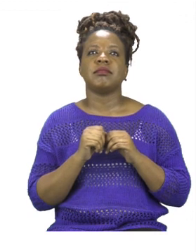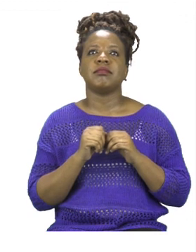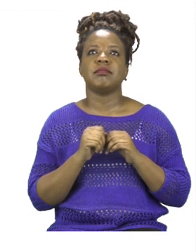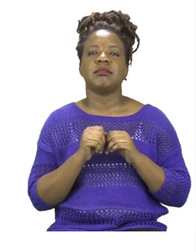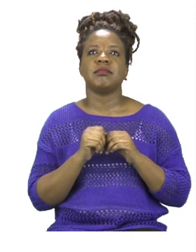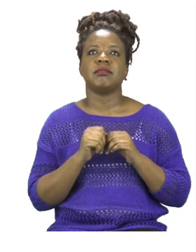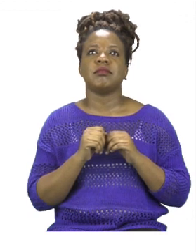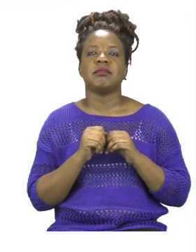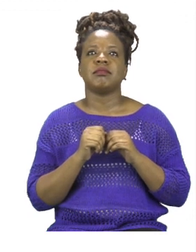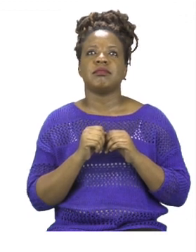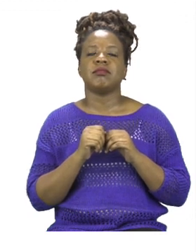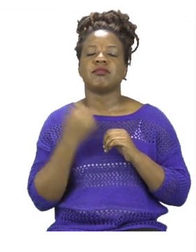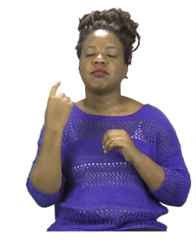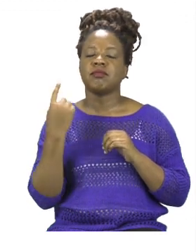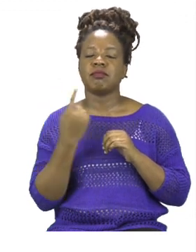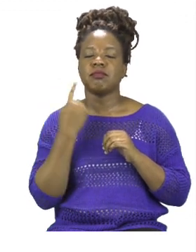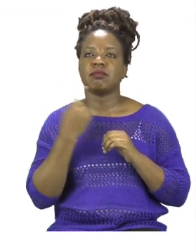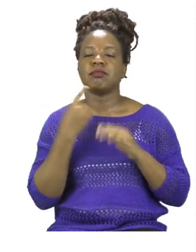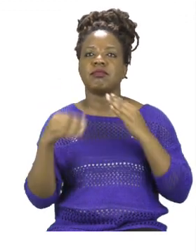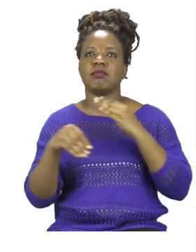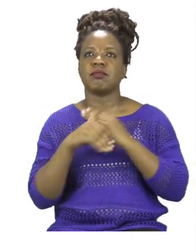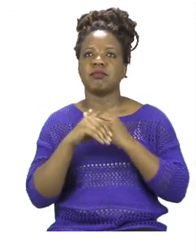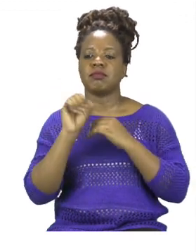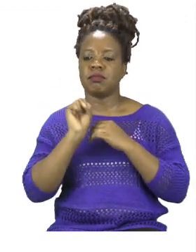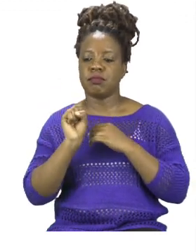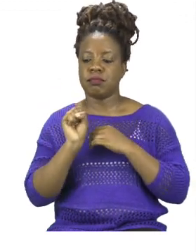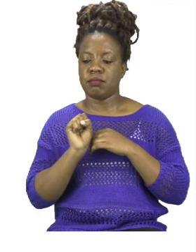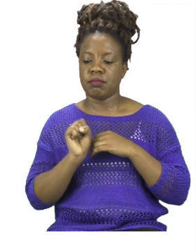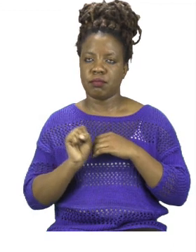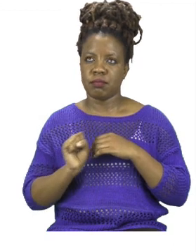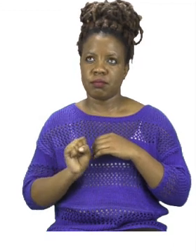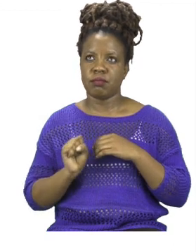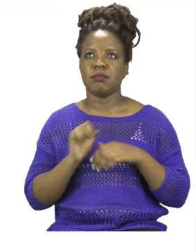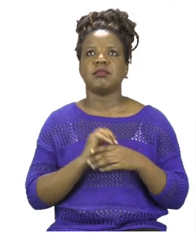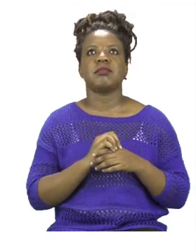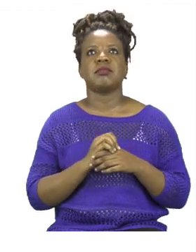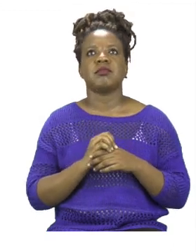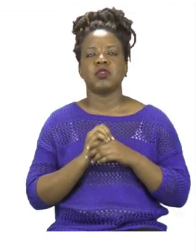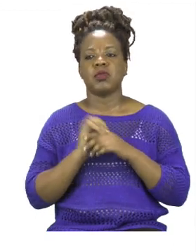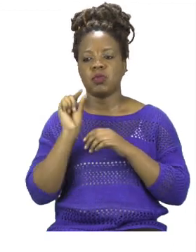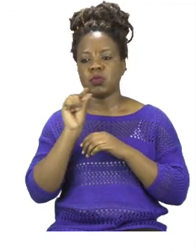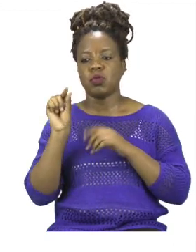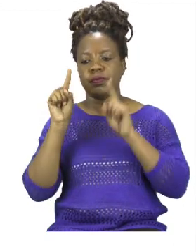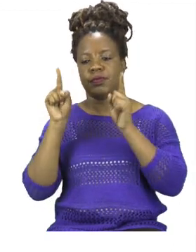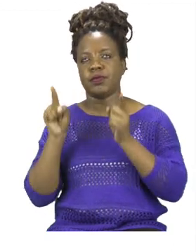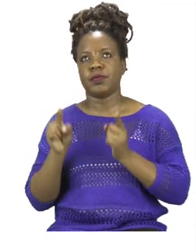with the S. That way, you'll be improving your English and making sure that your work is